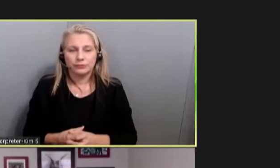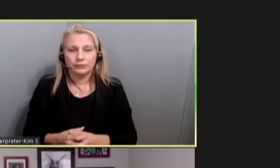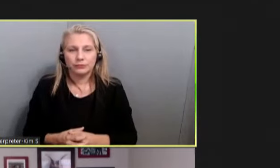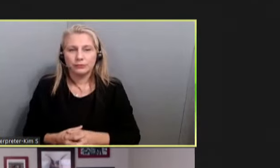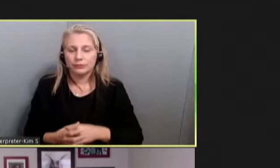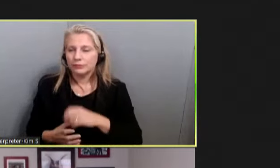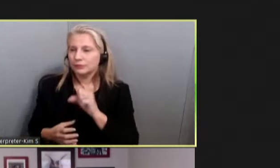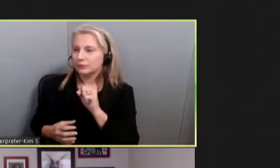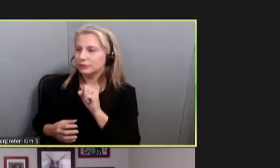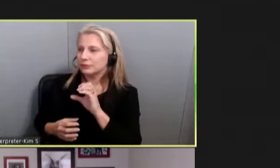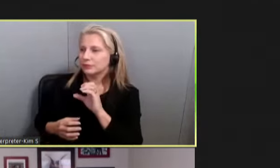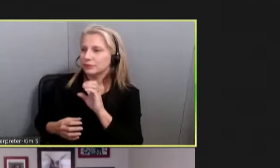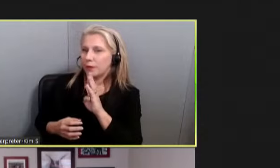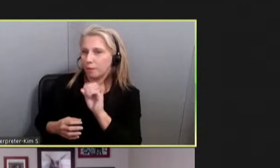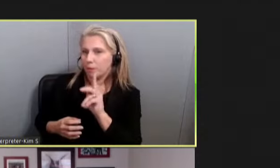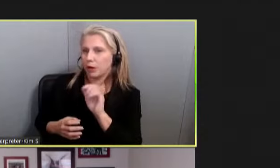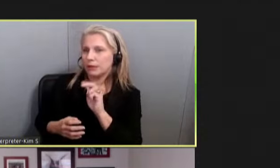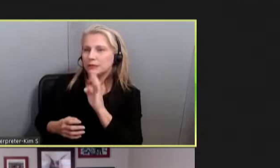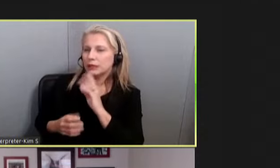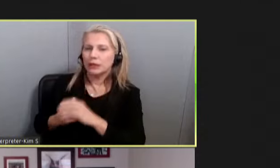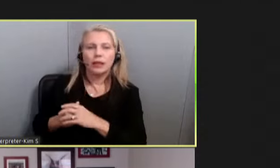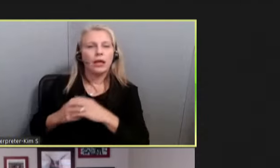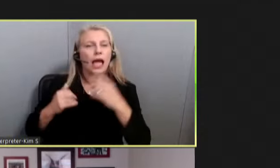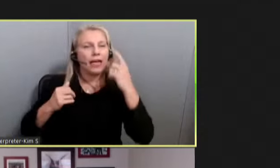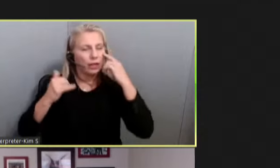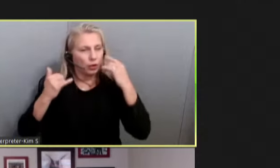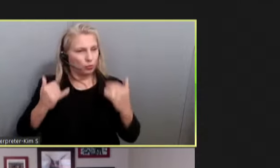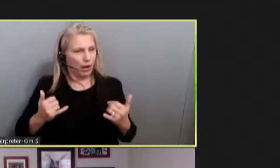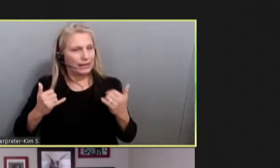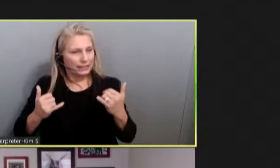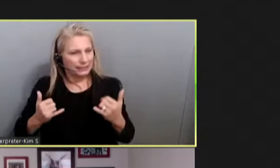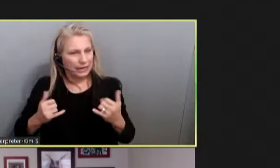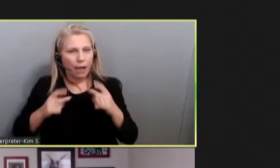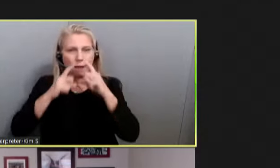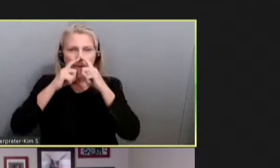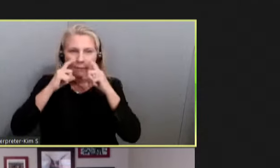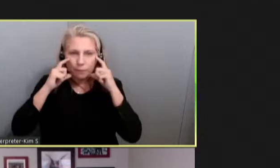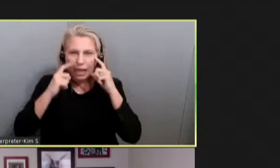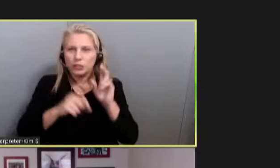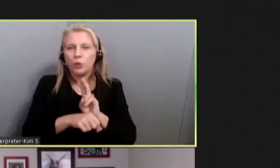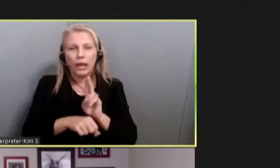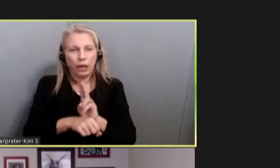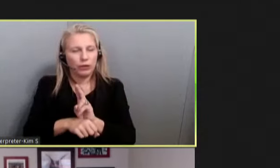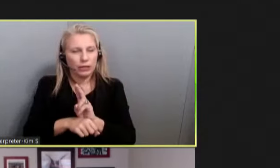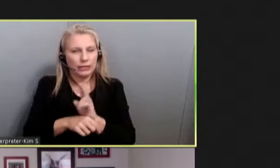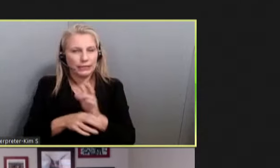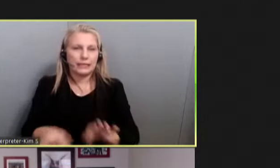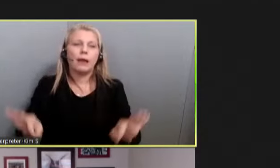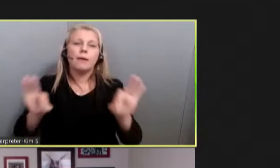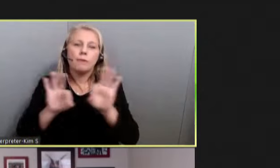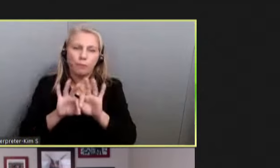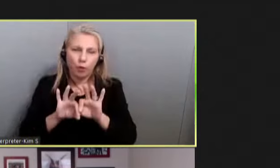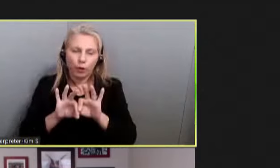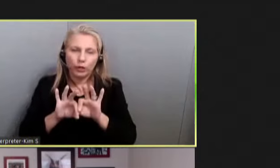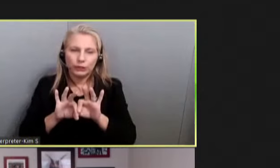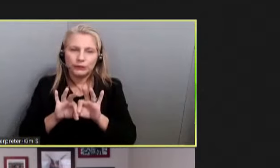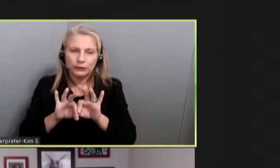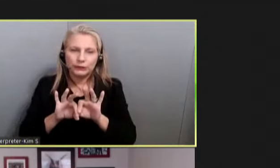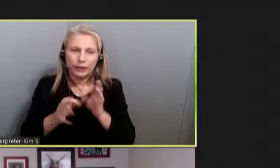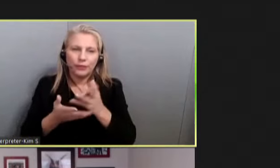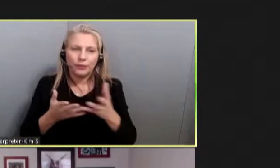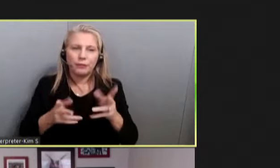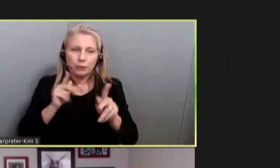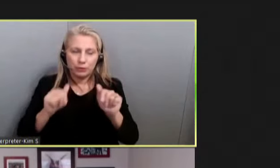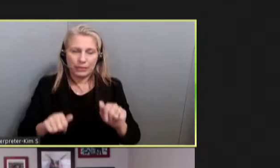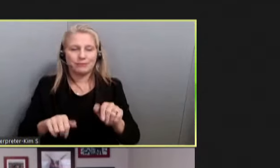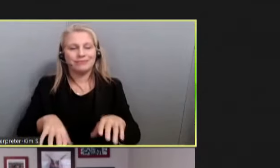I think that right now, obviously mask wearing is an important step that people can take for